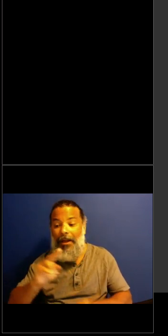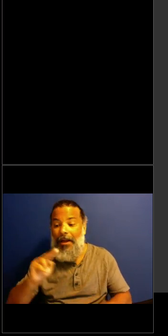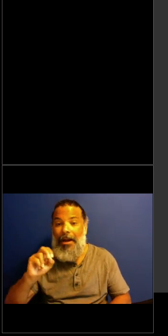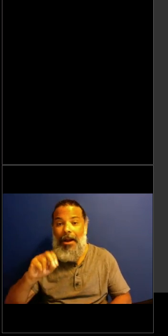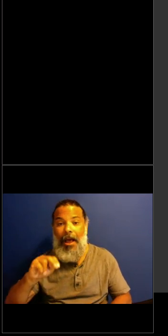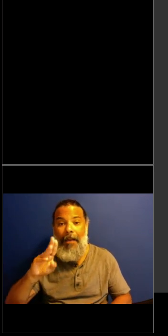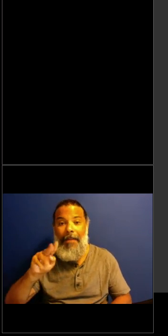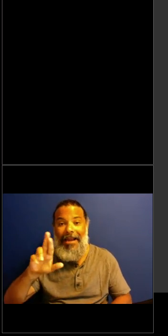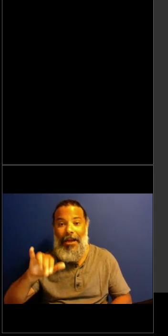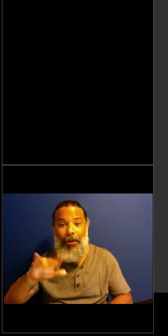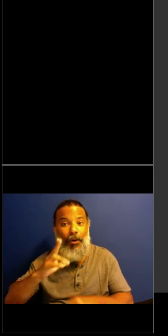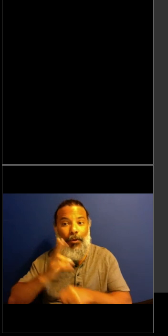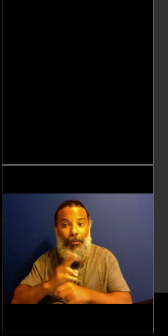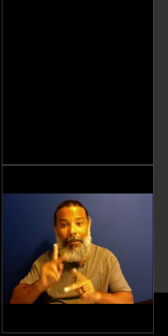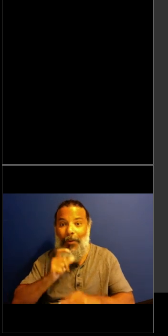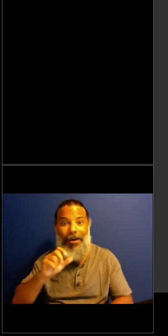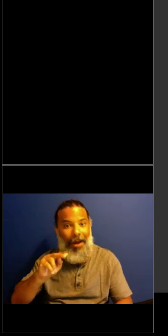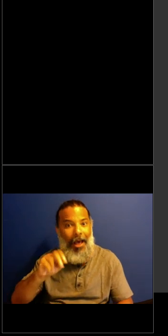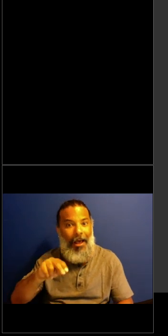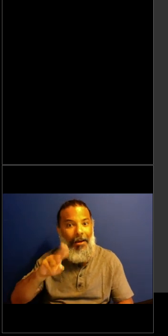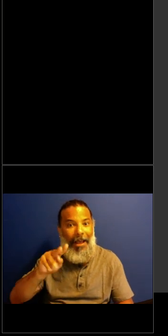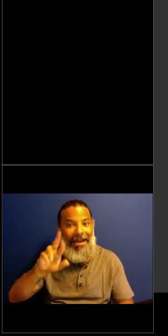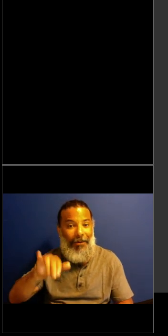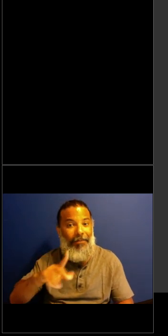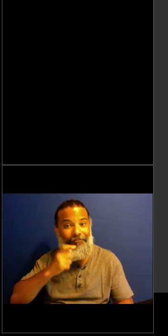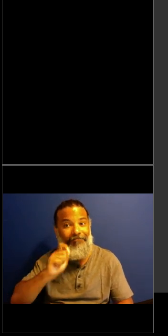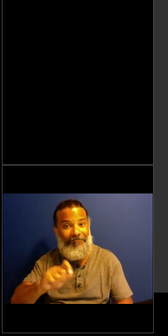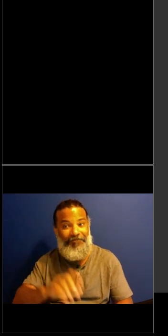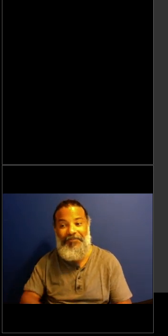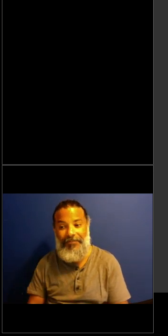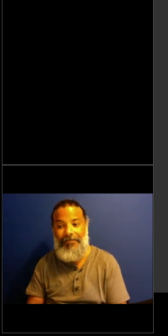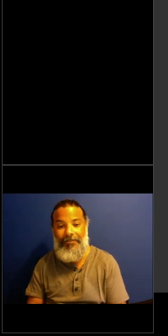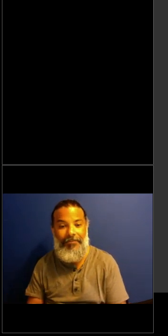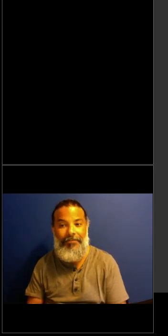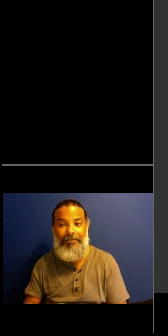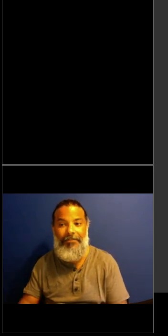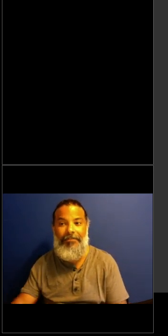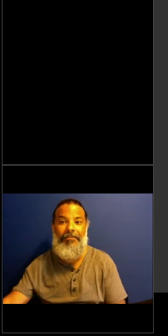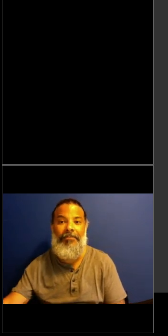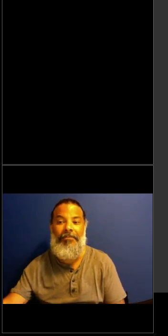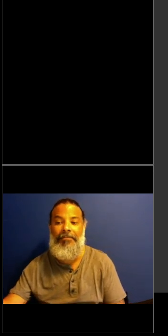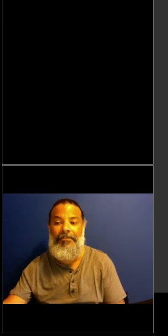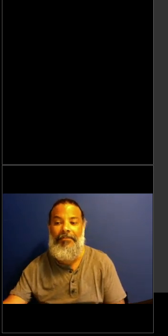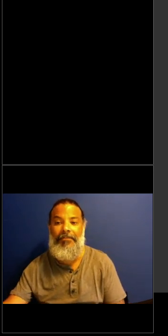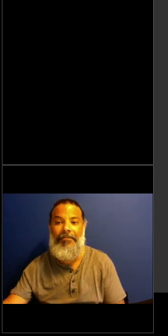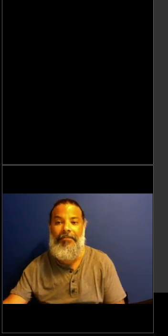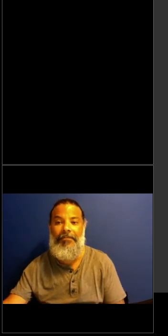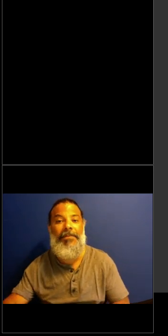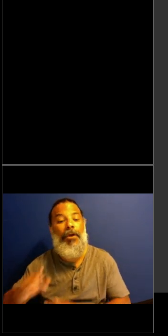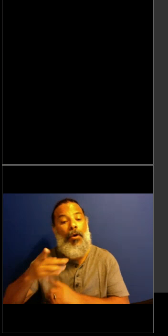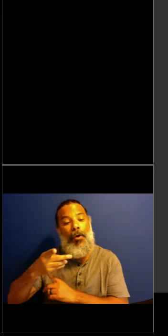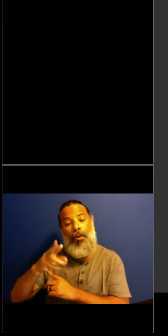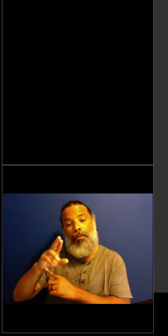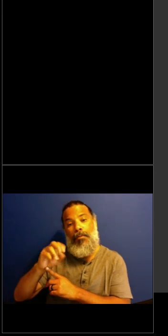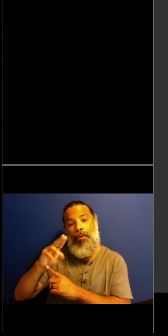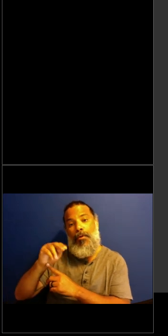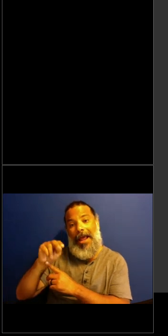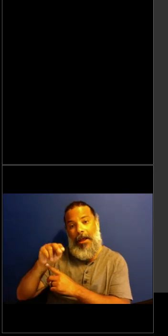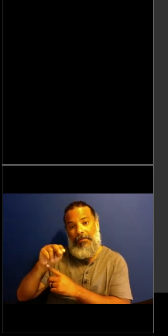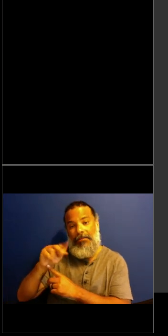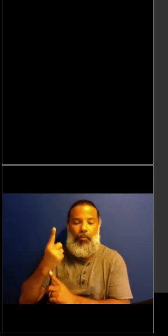pronouns are those that are used by non-binary people, full stop. And so pronouns are an obvious source of misgendering, but it's